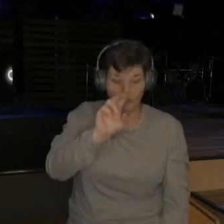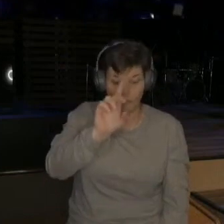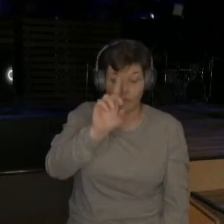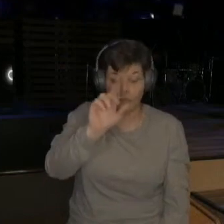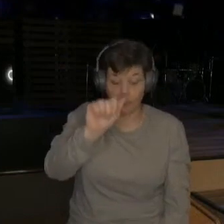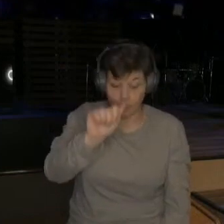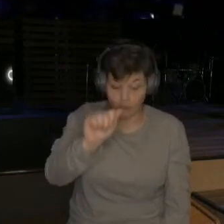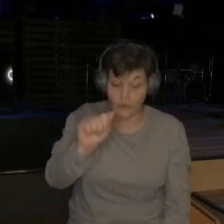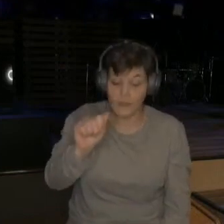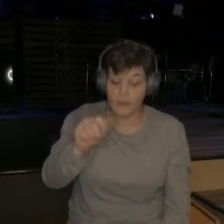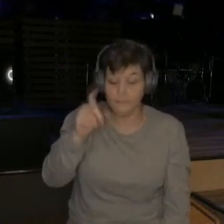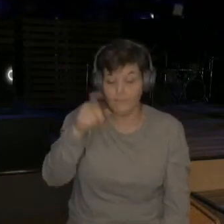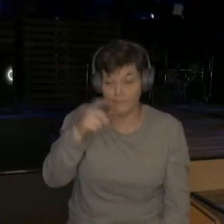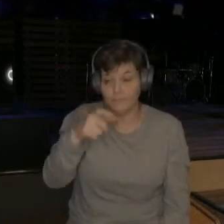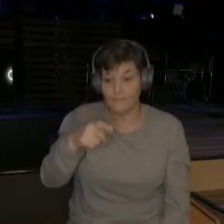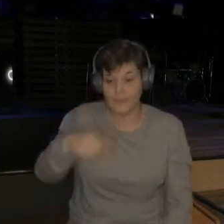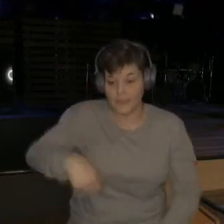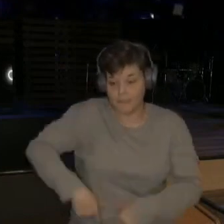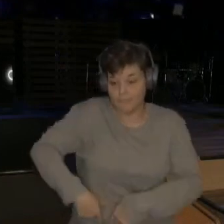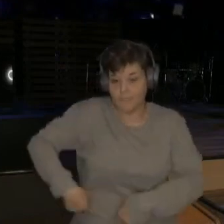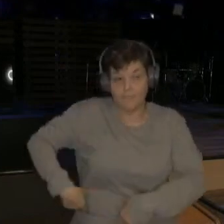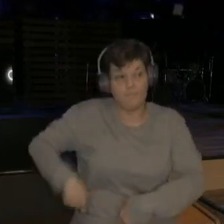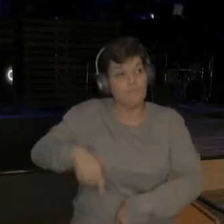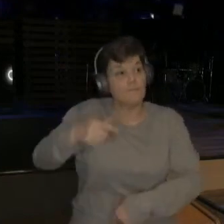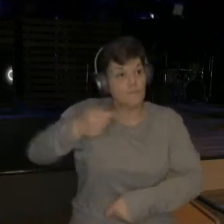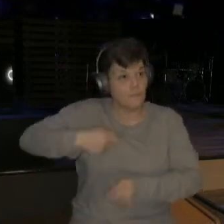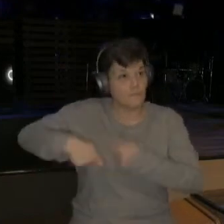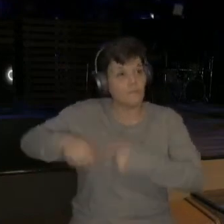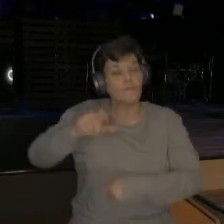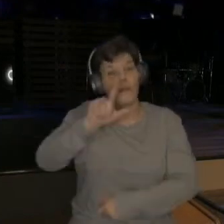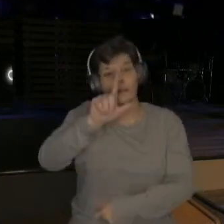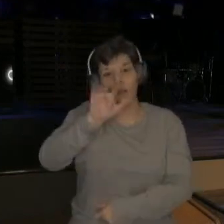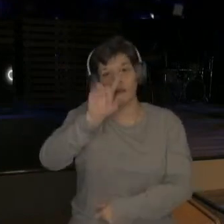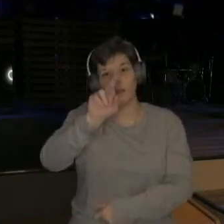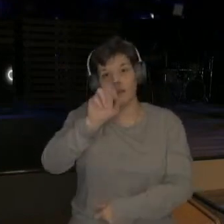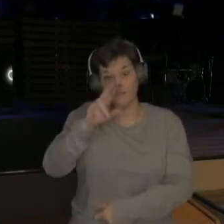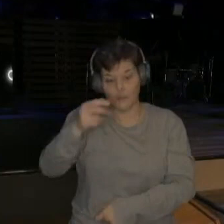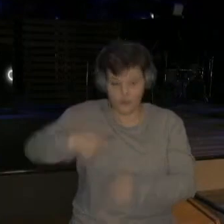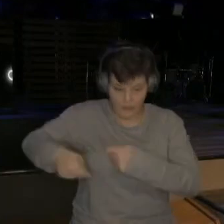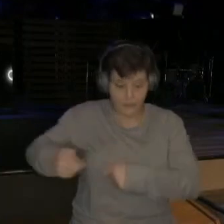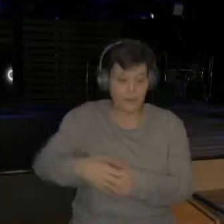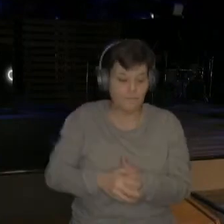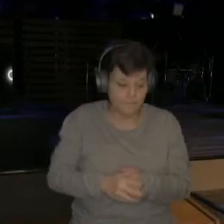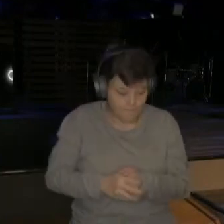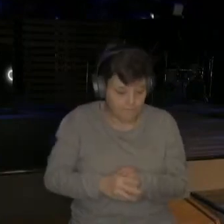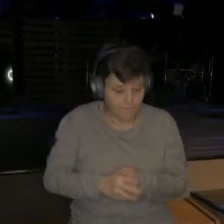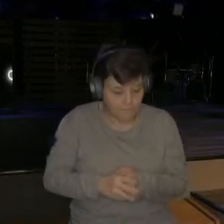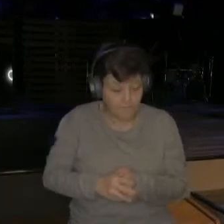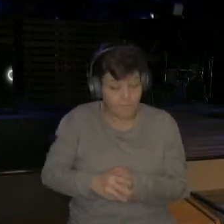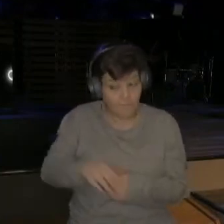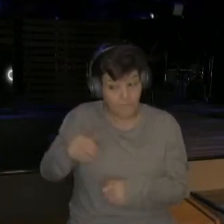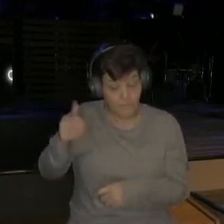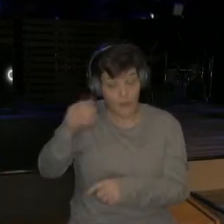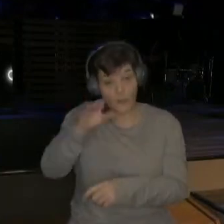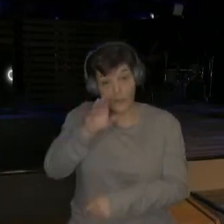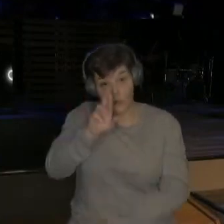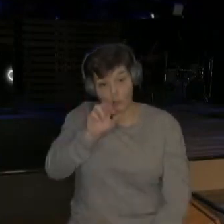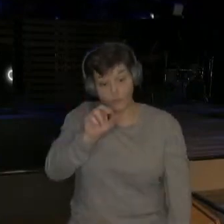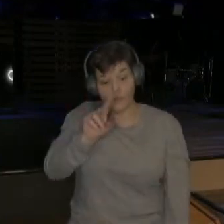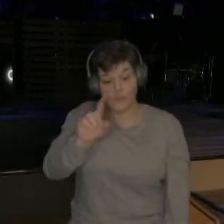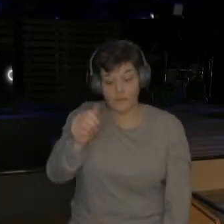Jones learned that she would need a liver transplant to survive. Though she was 69 years old, she wanted to